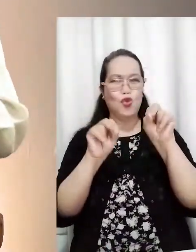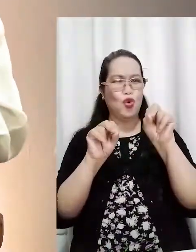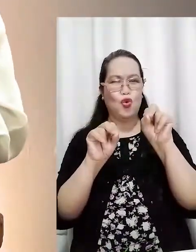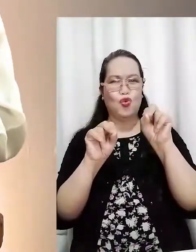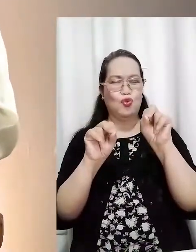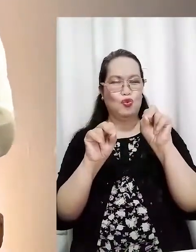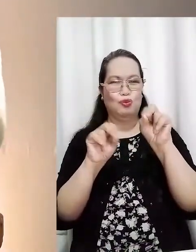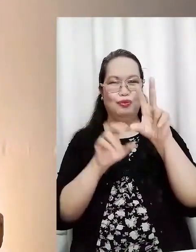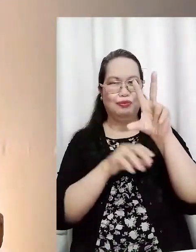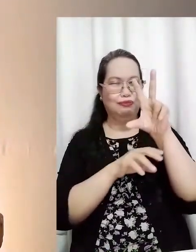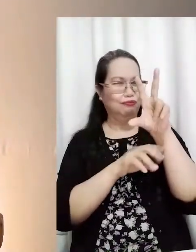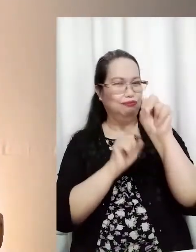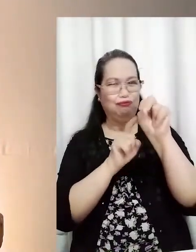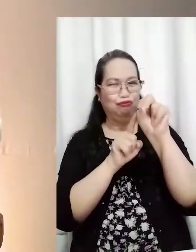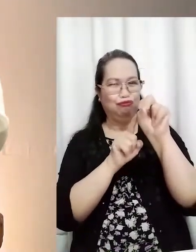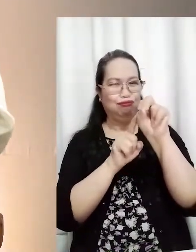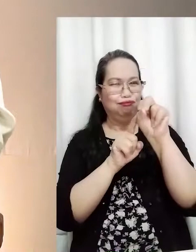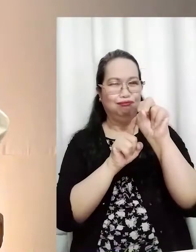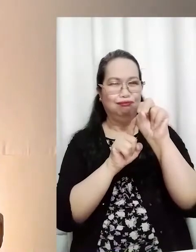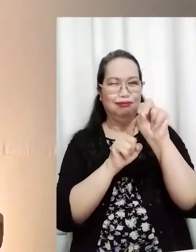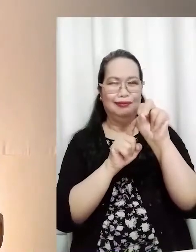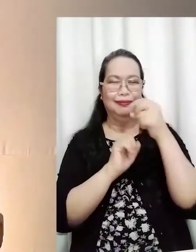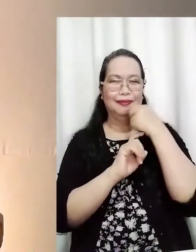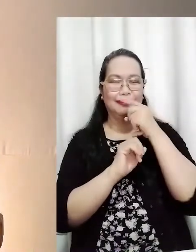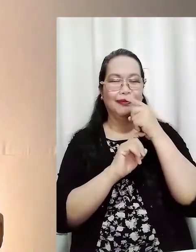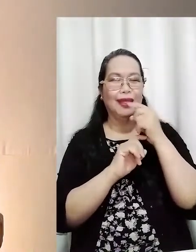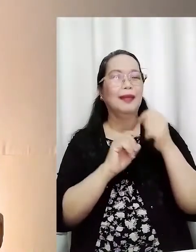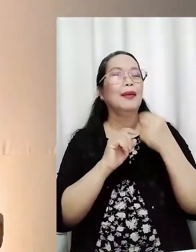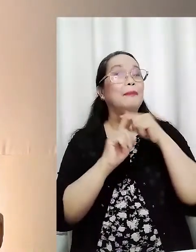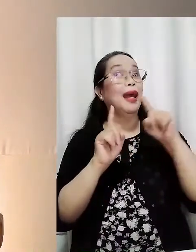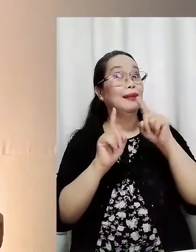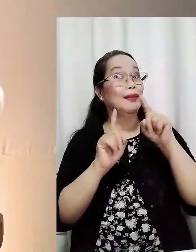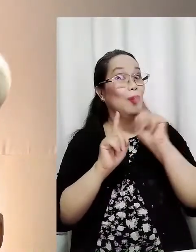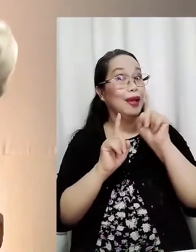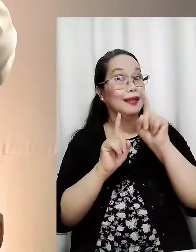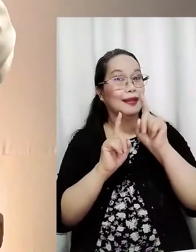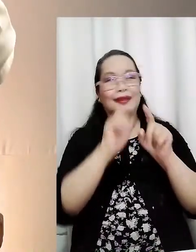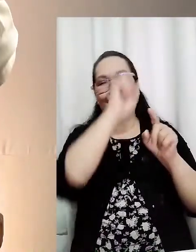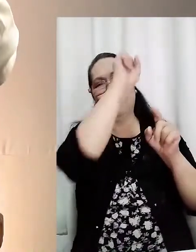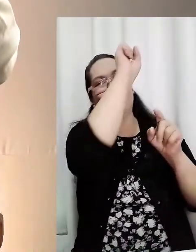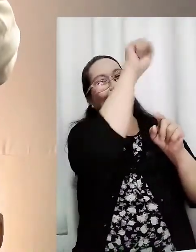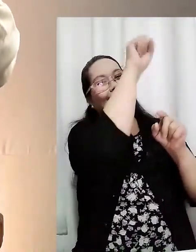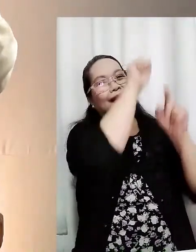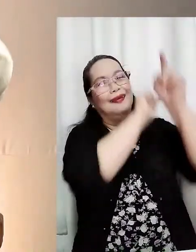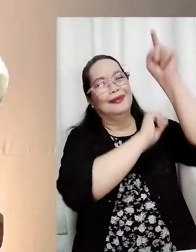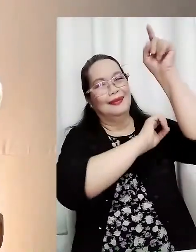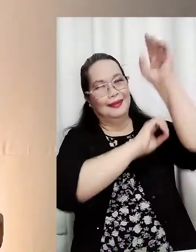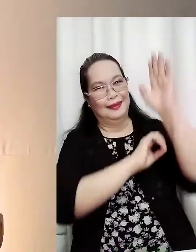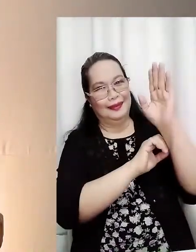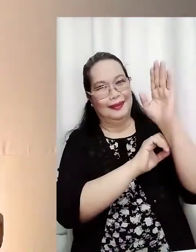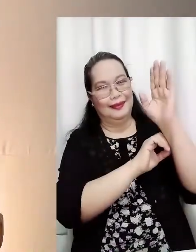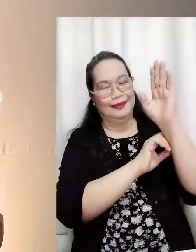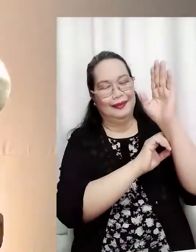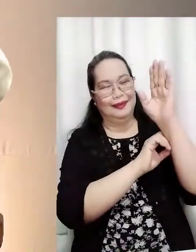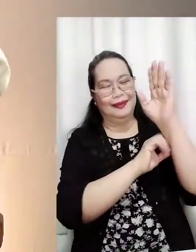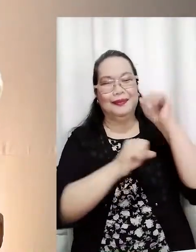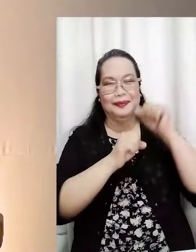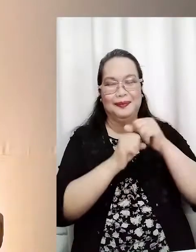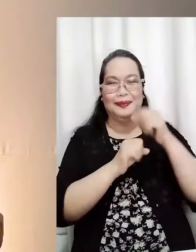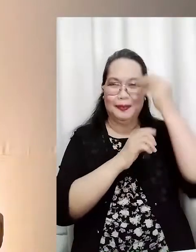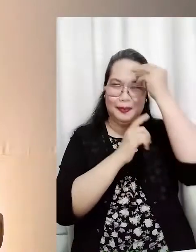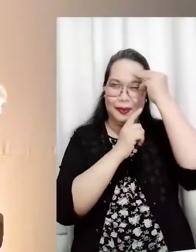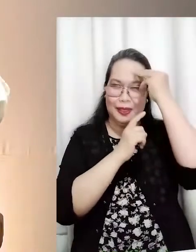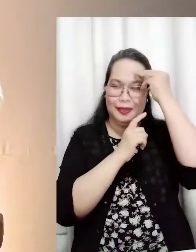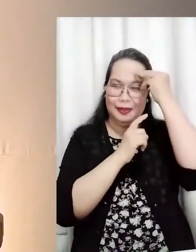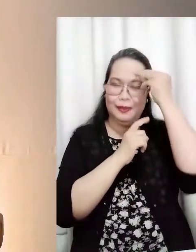he is saying yes to the things of God. You know, he meditates, his